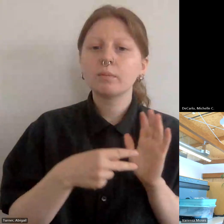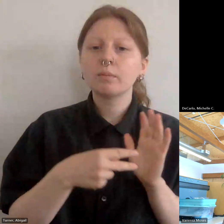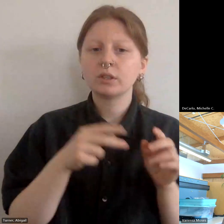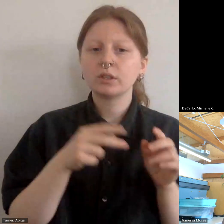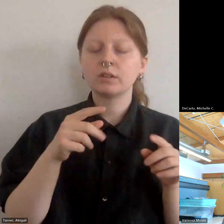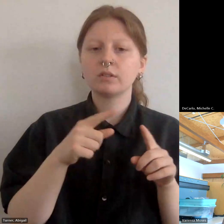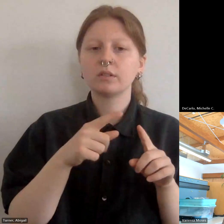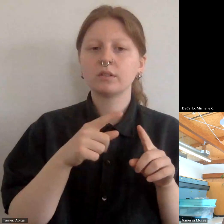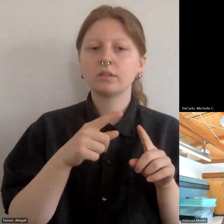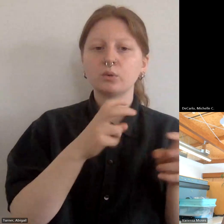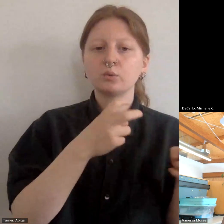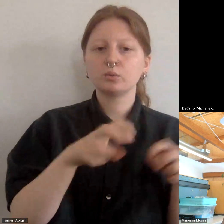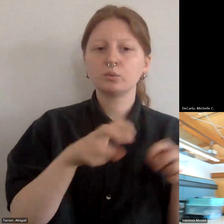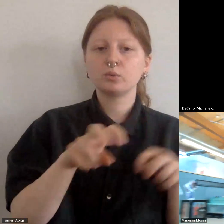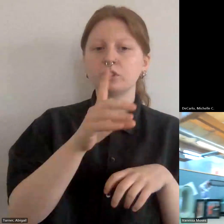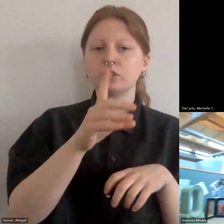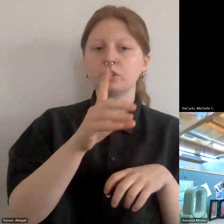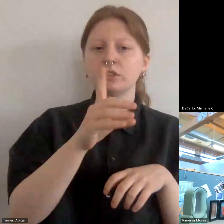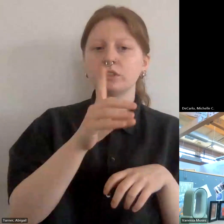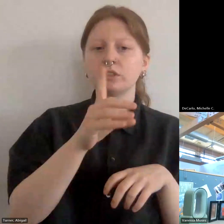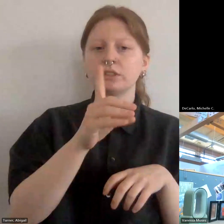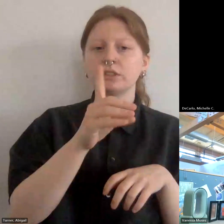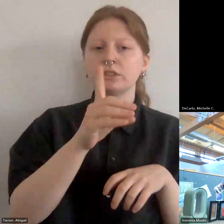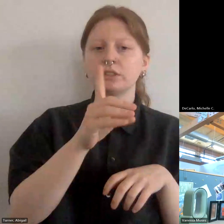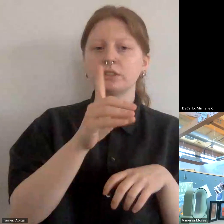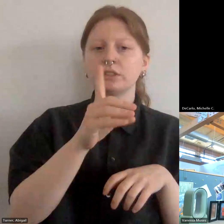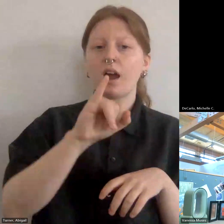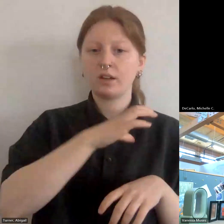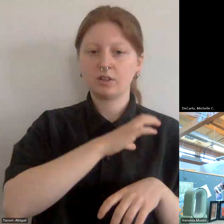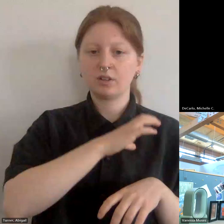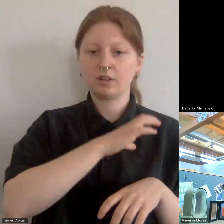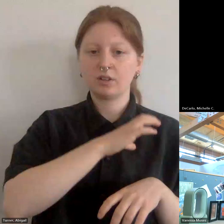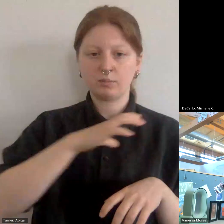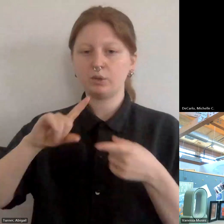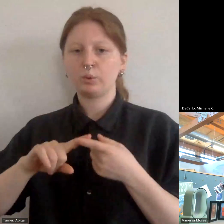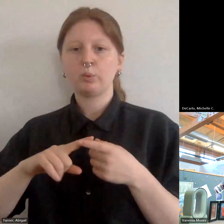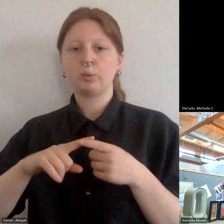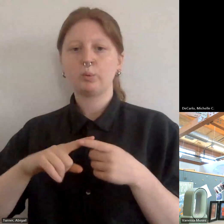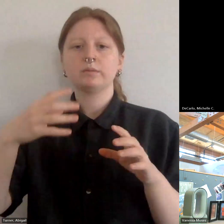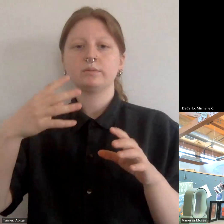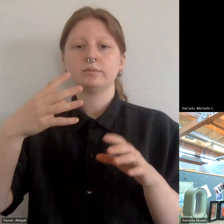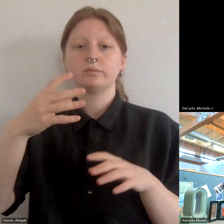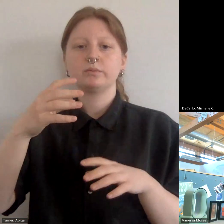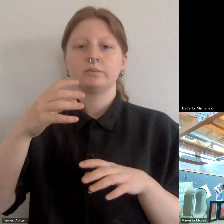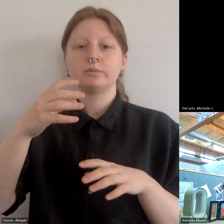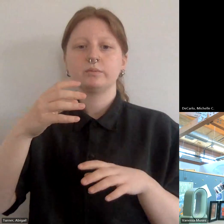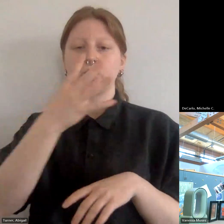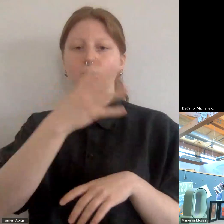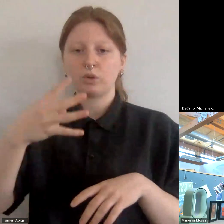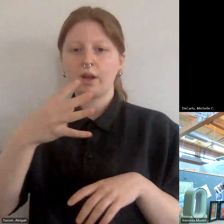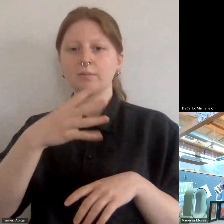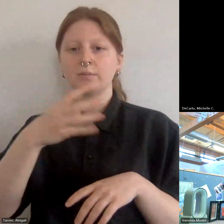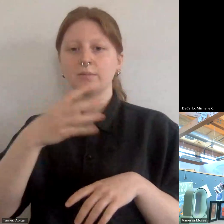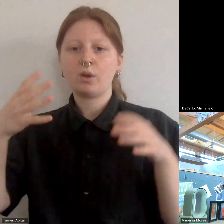Stripes Waves initiative, but how else has this current regime's executive orders and